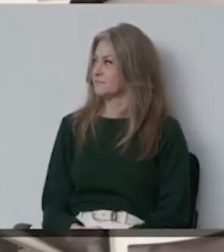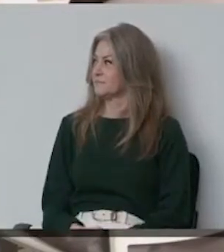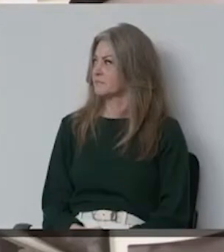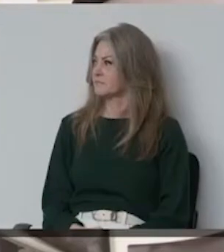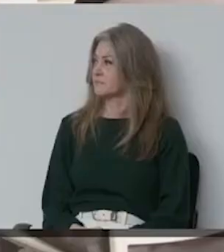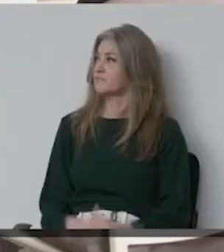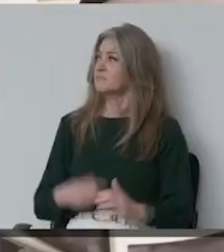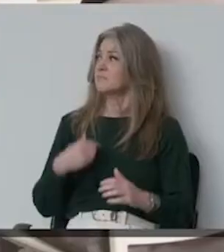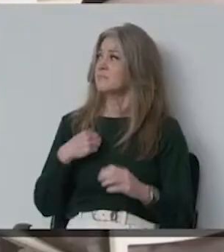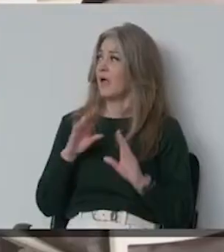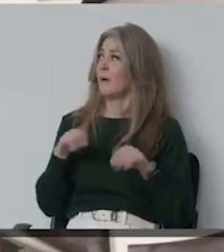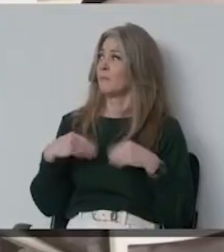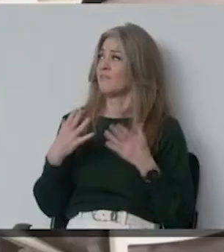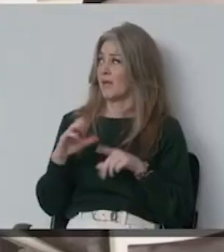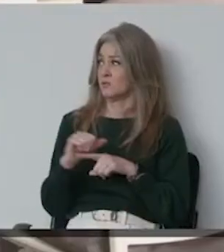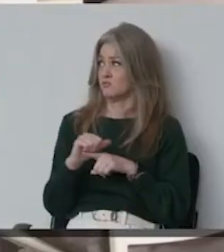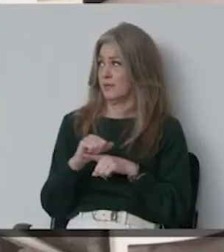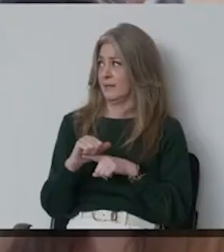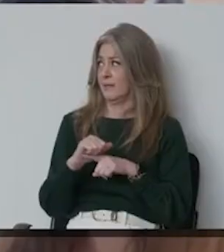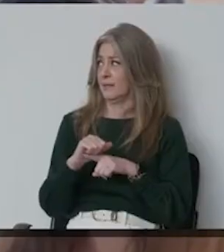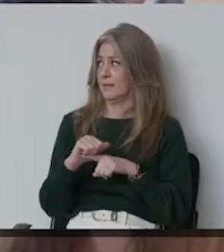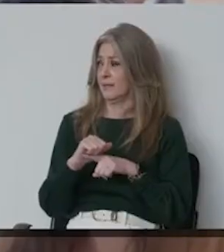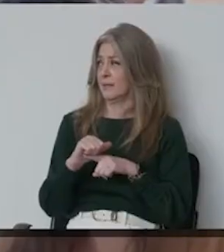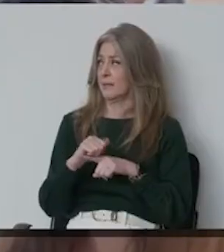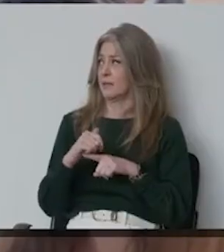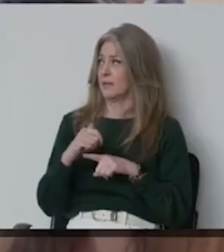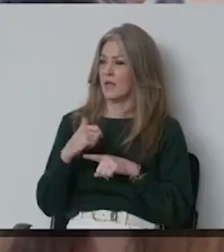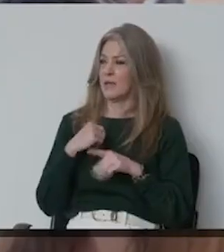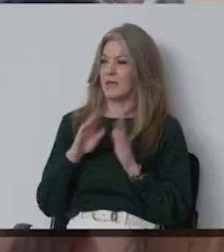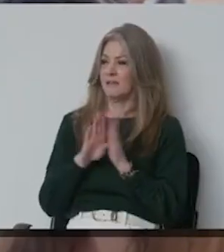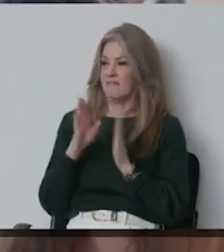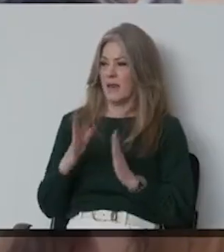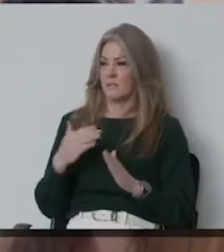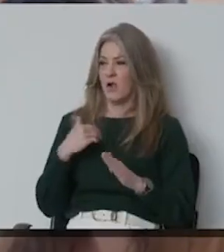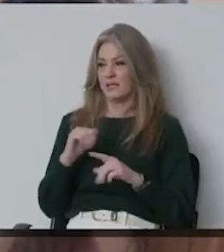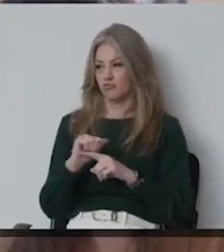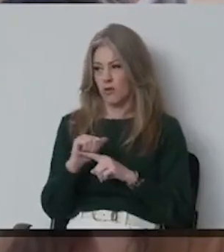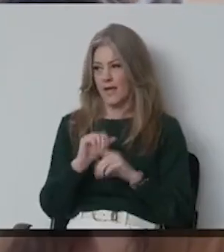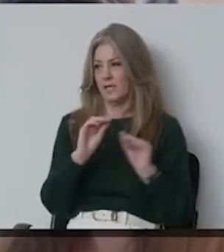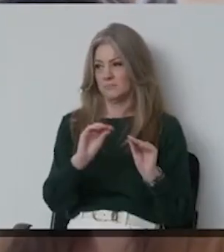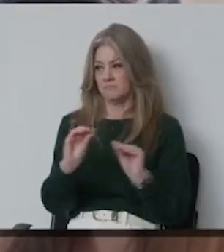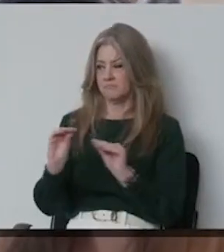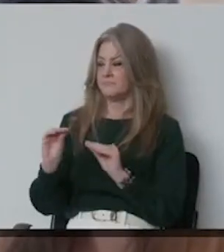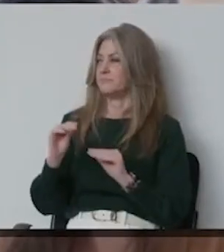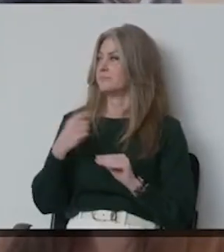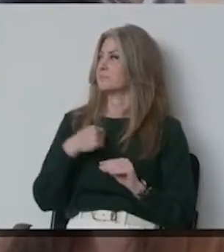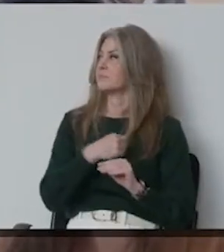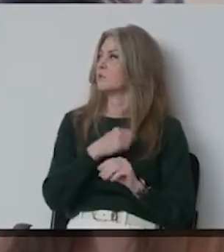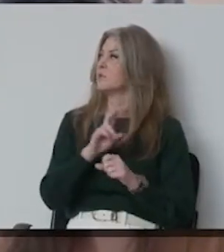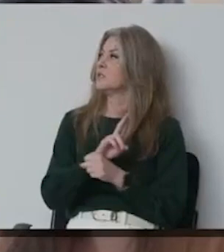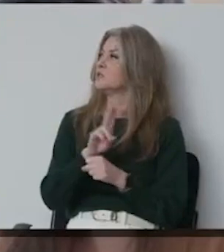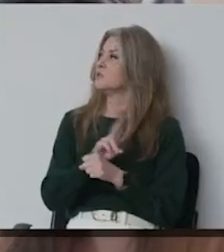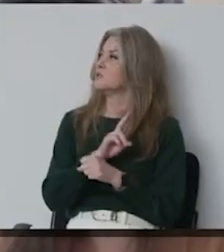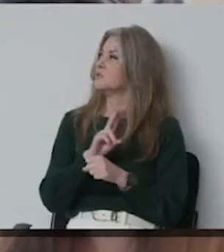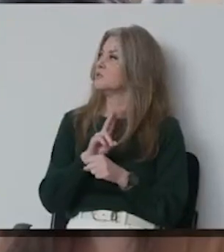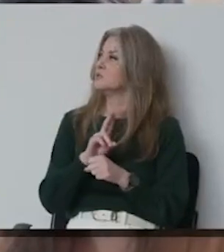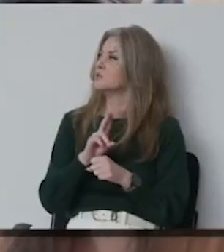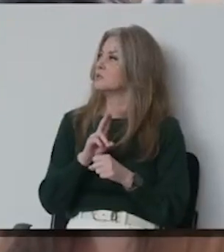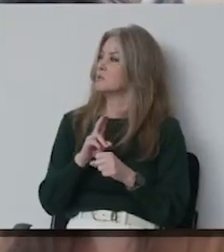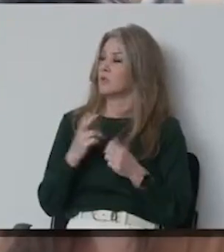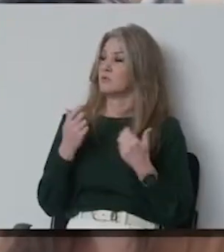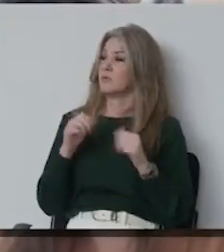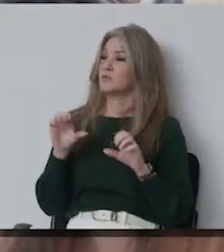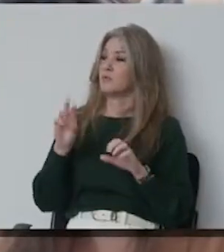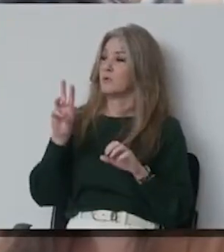am a trainer, and so not a developer, but a trainer, and so we use, a lot of times when we're trying to do